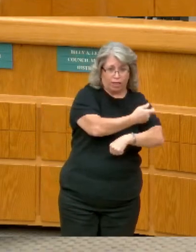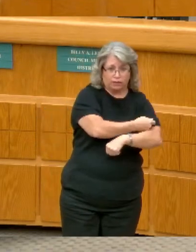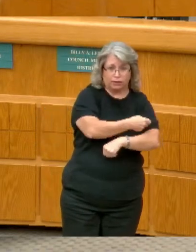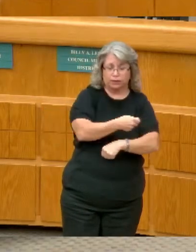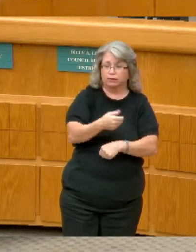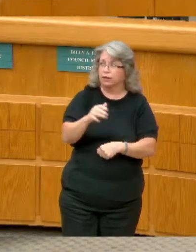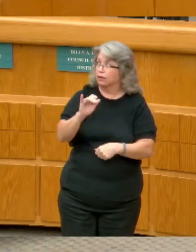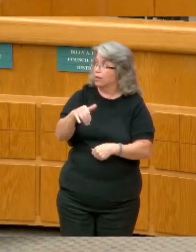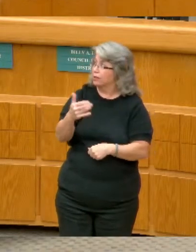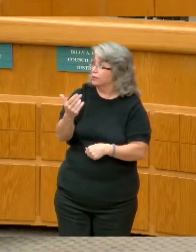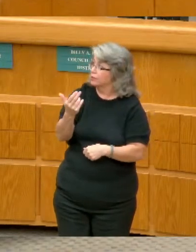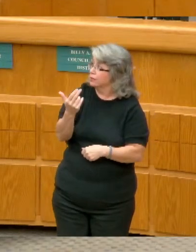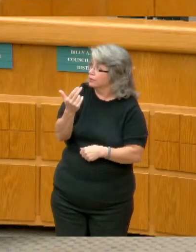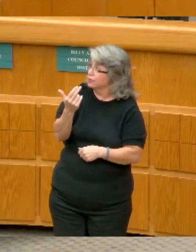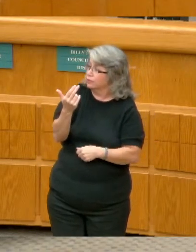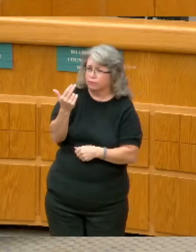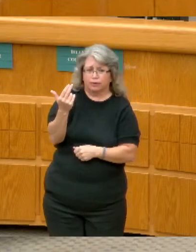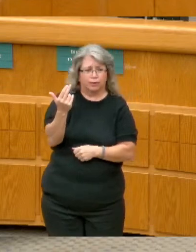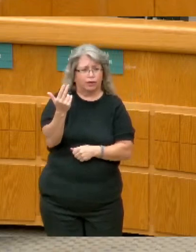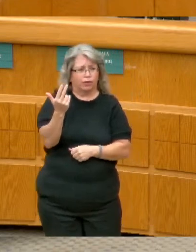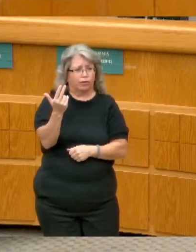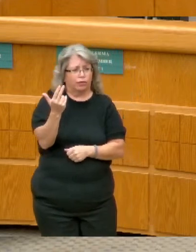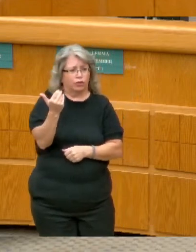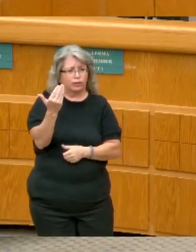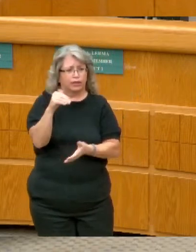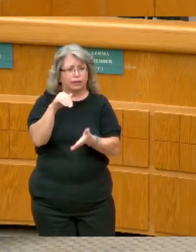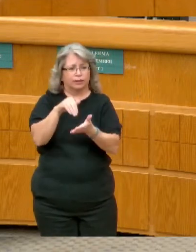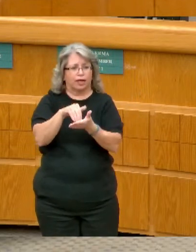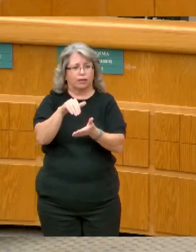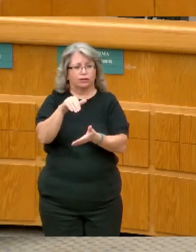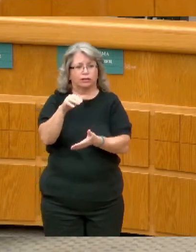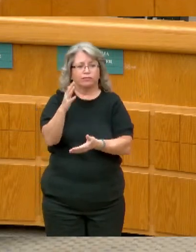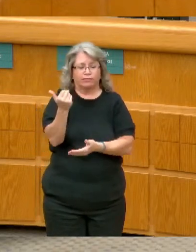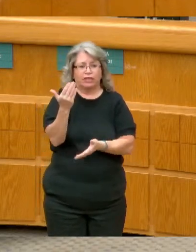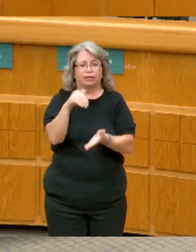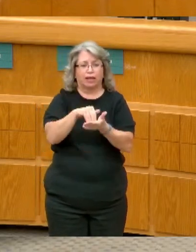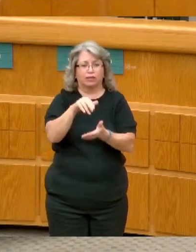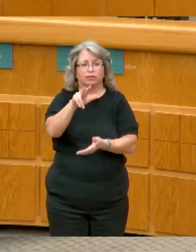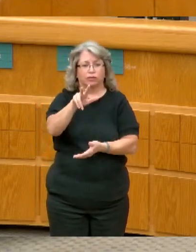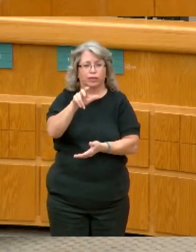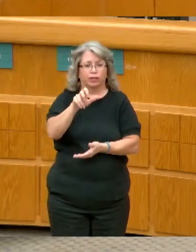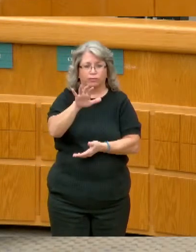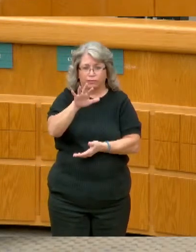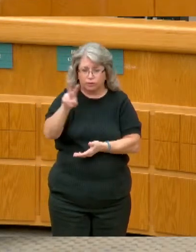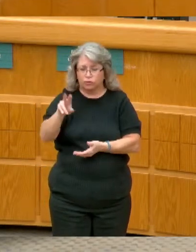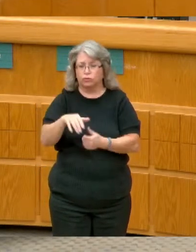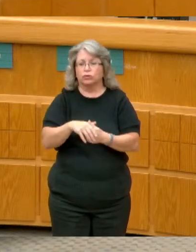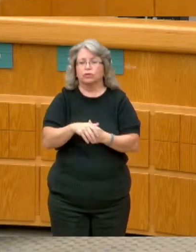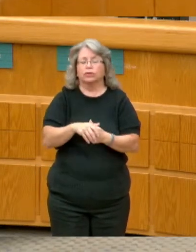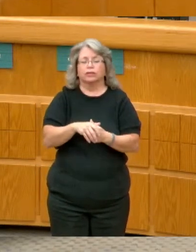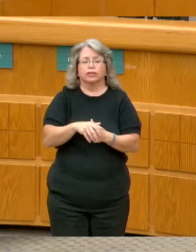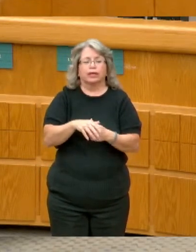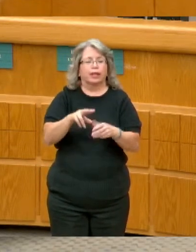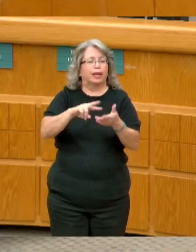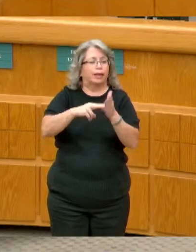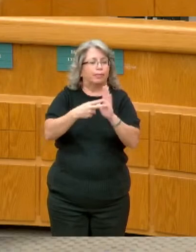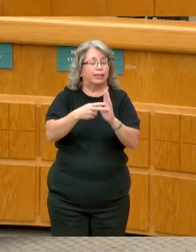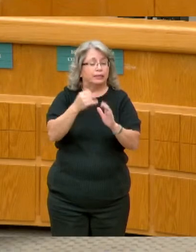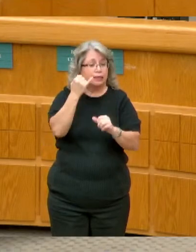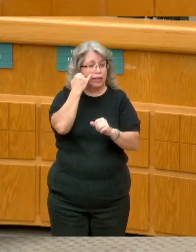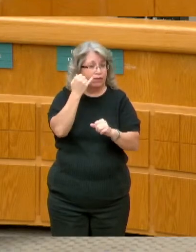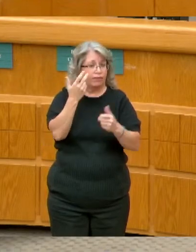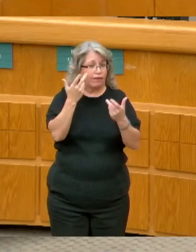14,332, and again, a breakthrough case is that somebody was fully vaccinated, either with the 2 mRNA or with the